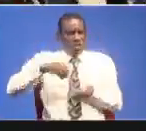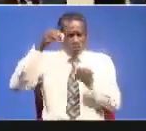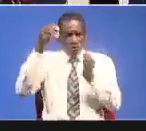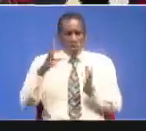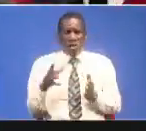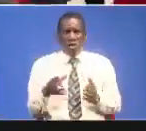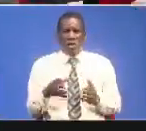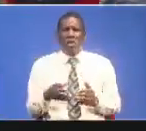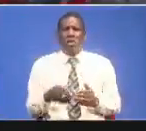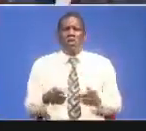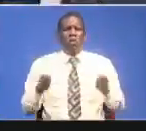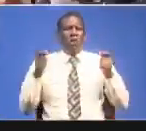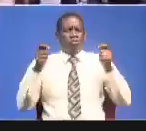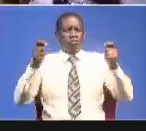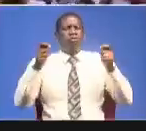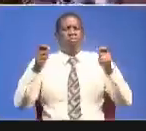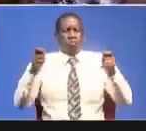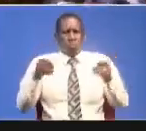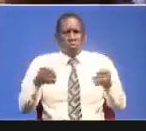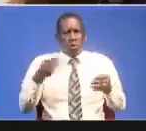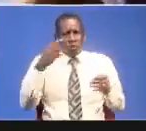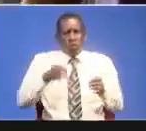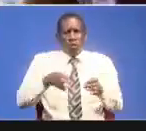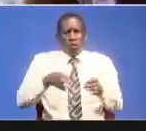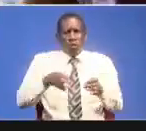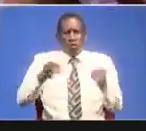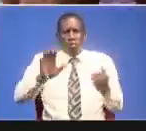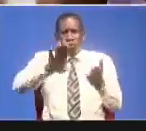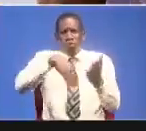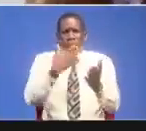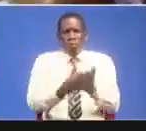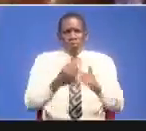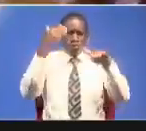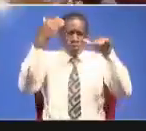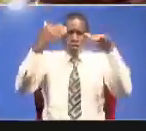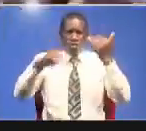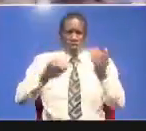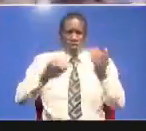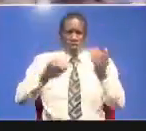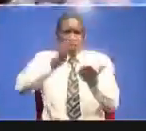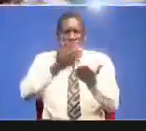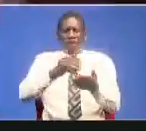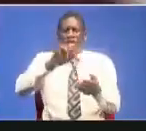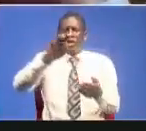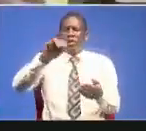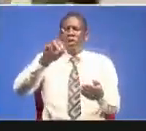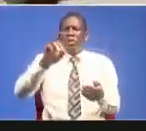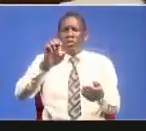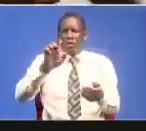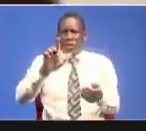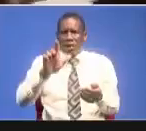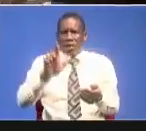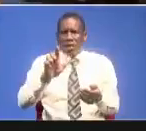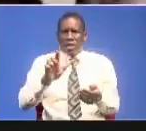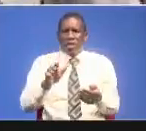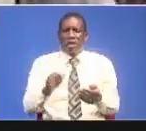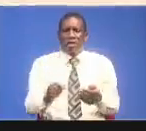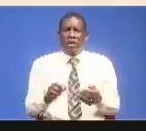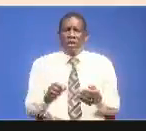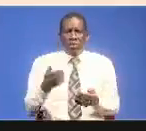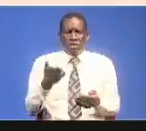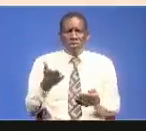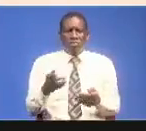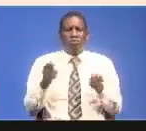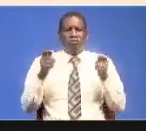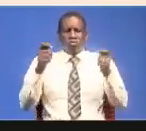university students were on the streets over the newly proposed university funding model, slightly more than a